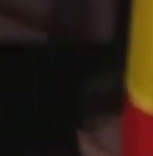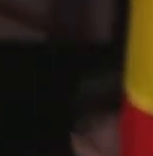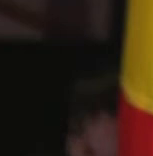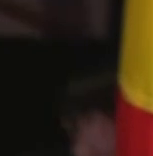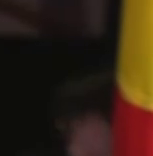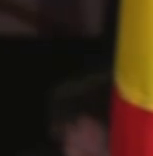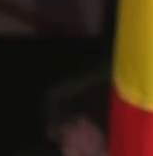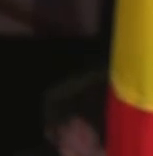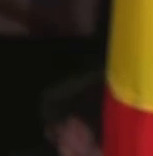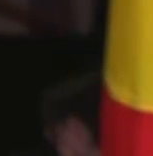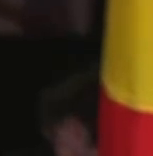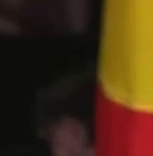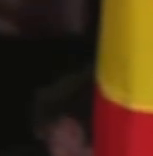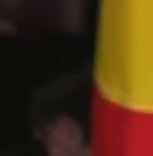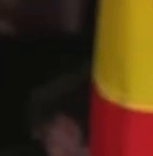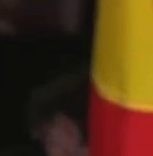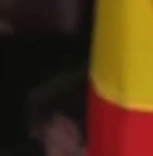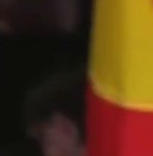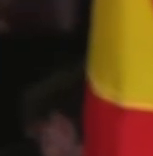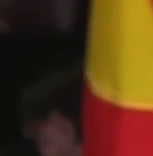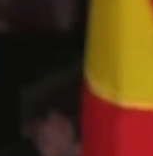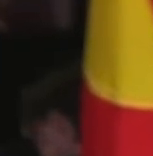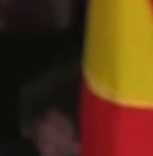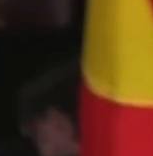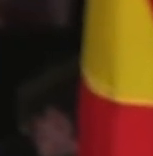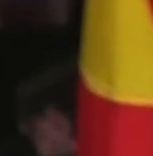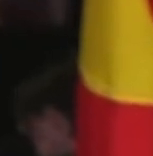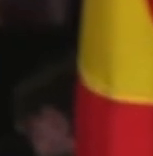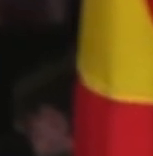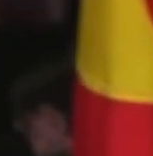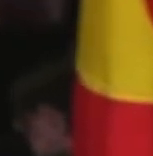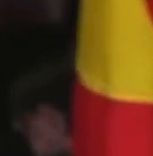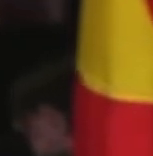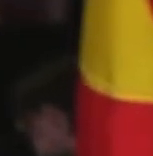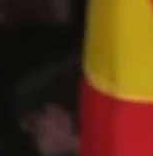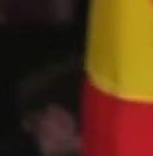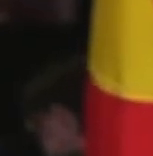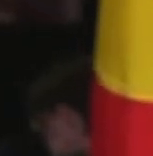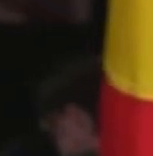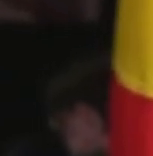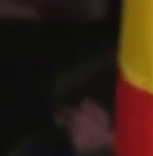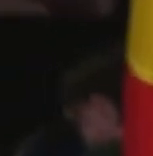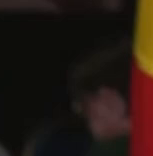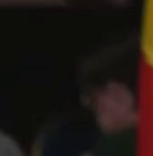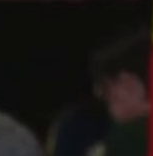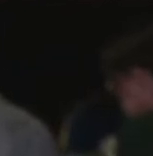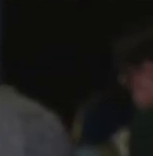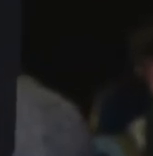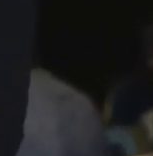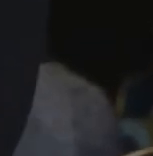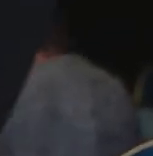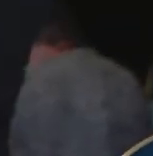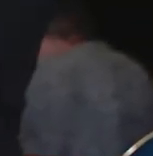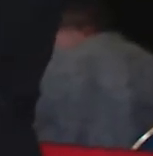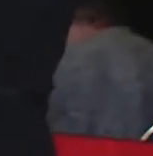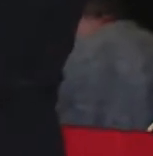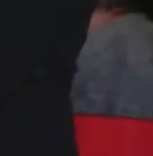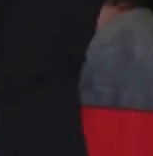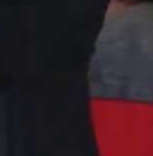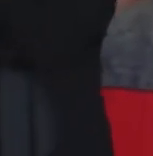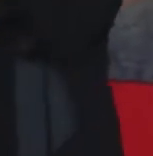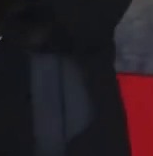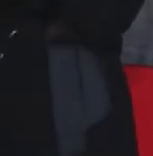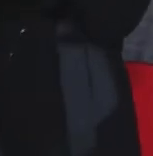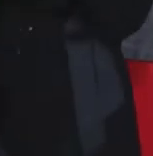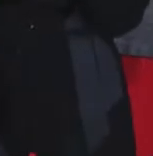The legend that is Jimmy Barnes. Did I say legend? Because there's one on stage here. They're my